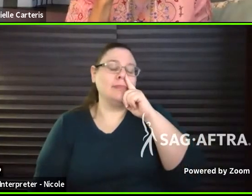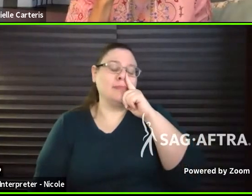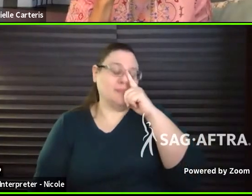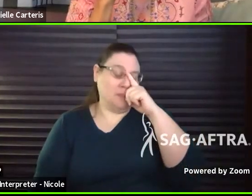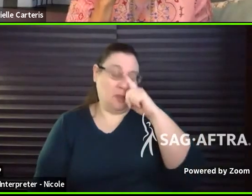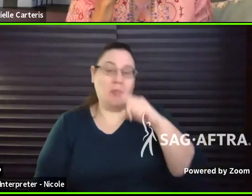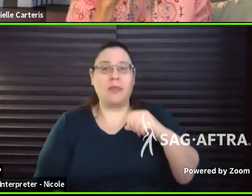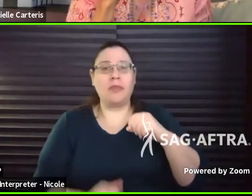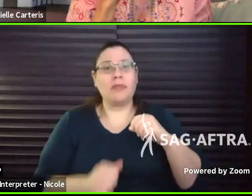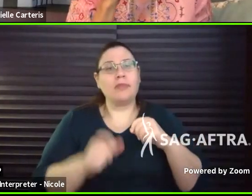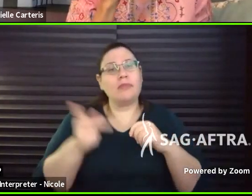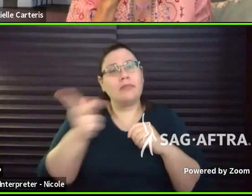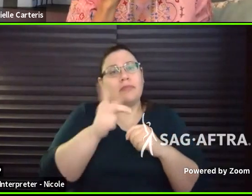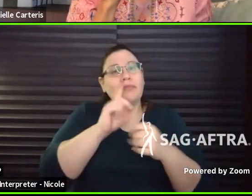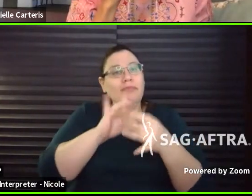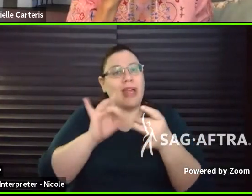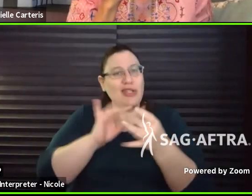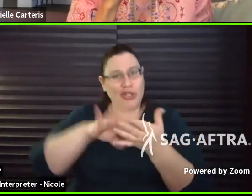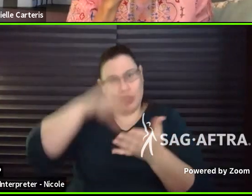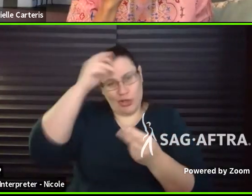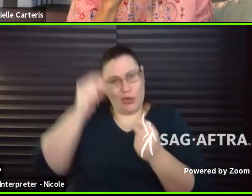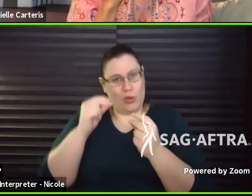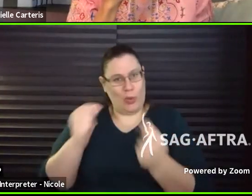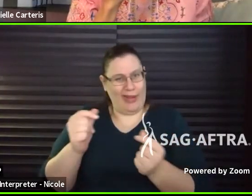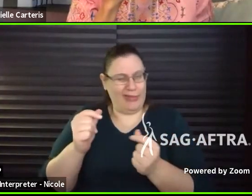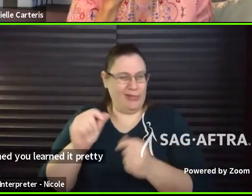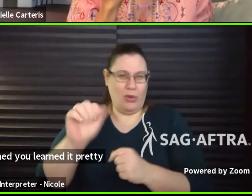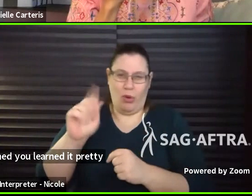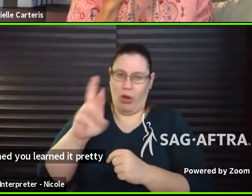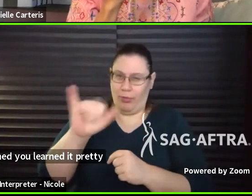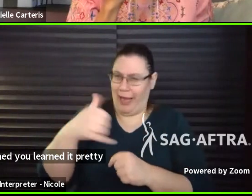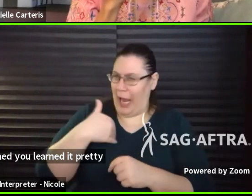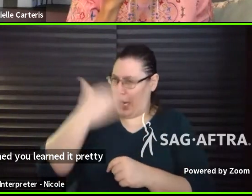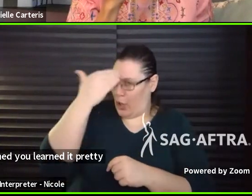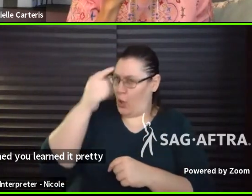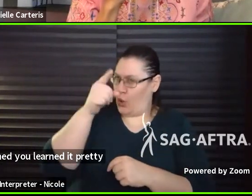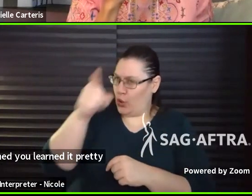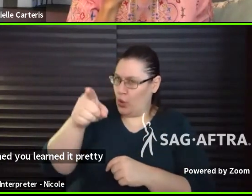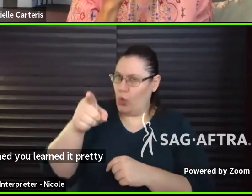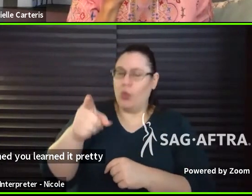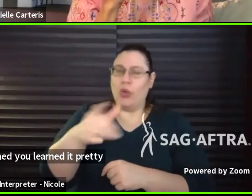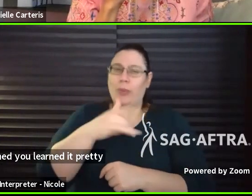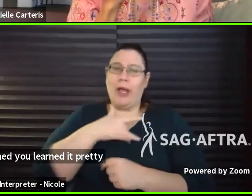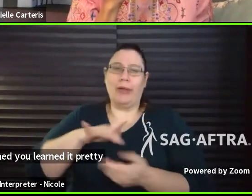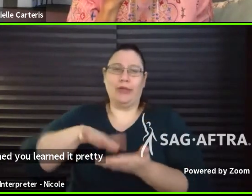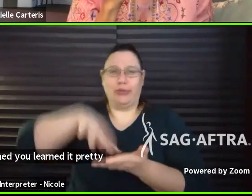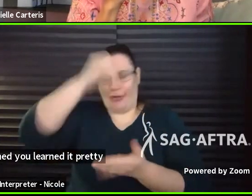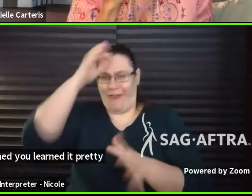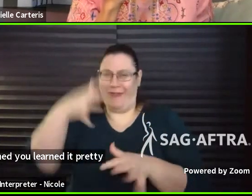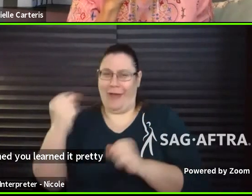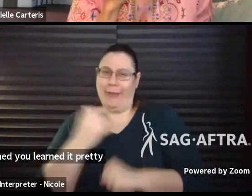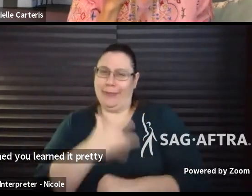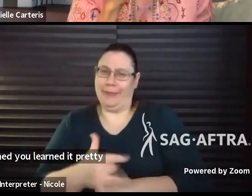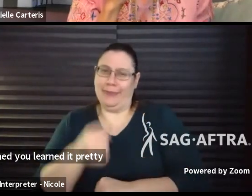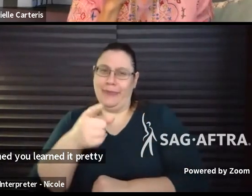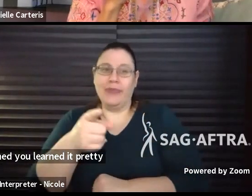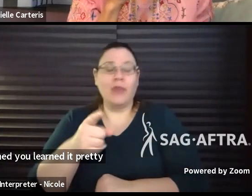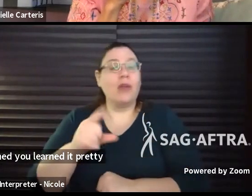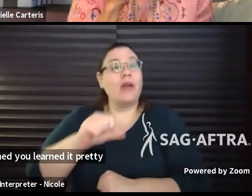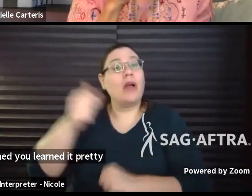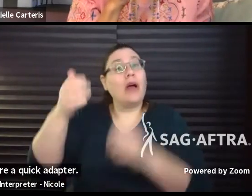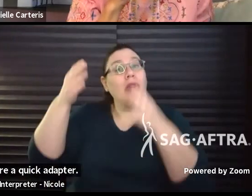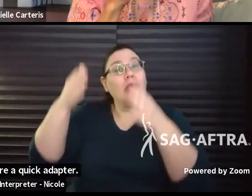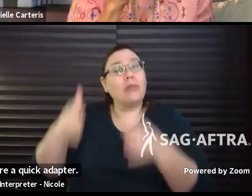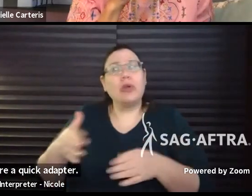You mentioned you learned it pretty quick, Aubrey, and I know you, so I know you're a quick adapter, So, but for somebody else, they want to know how